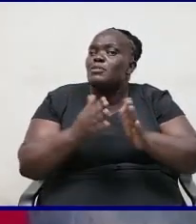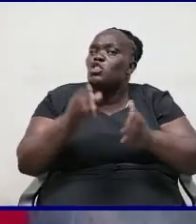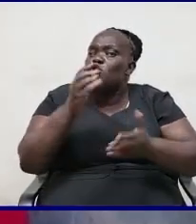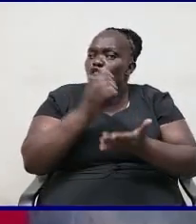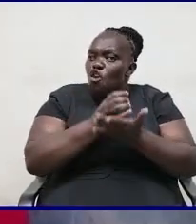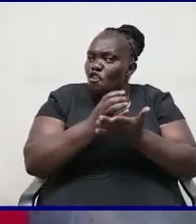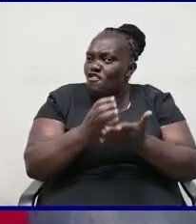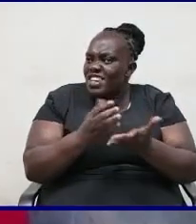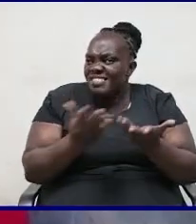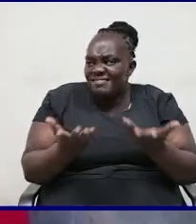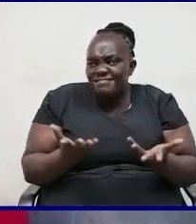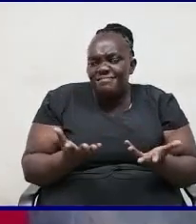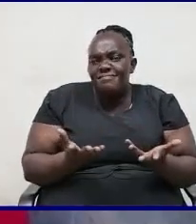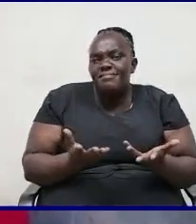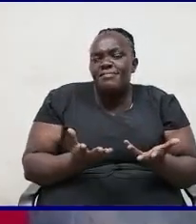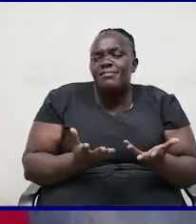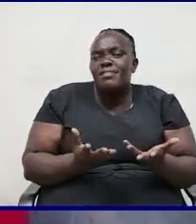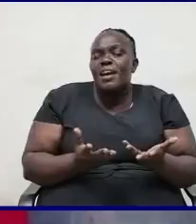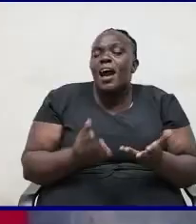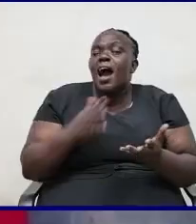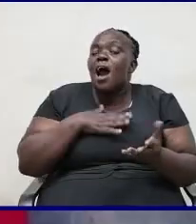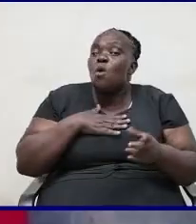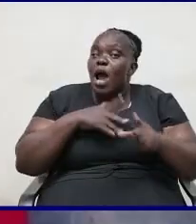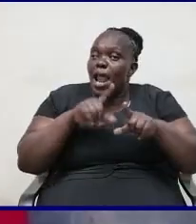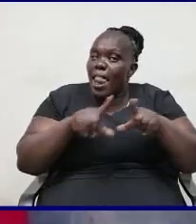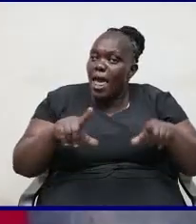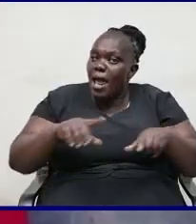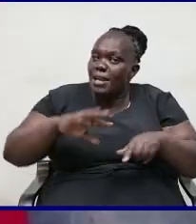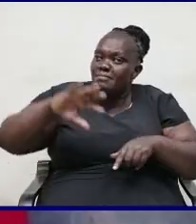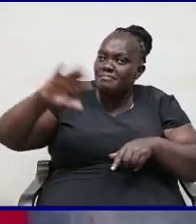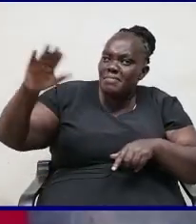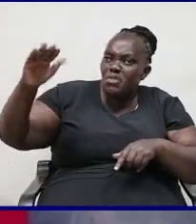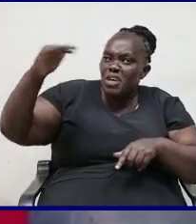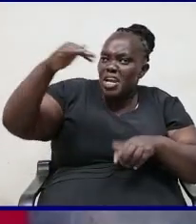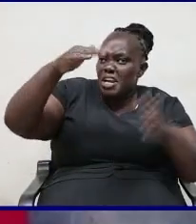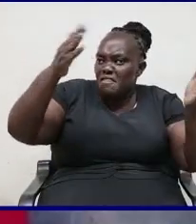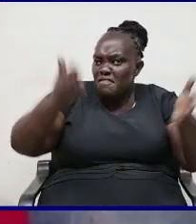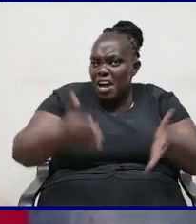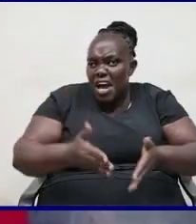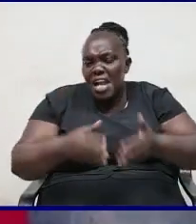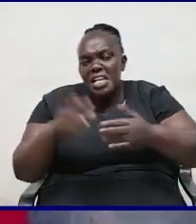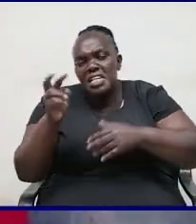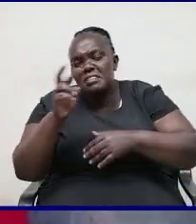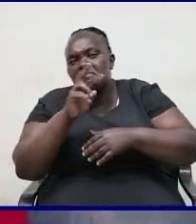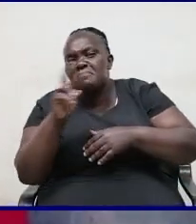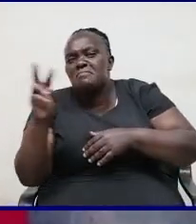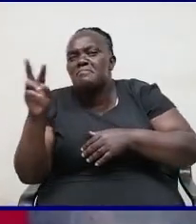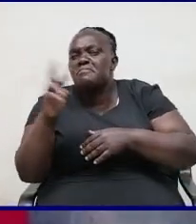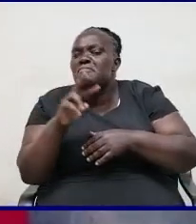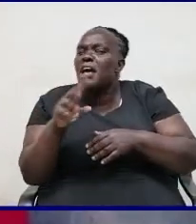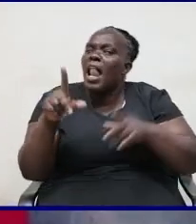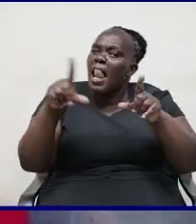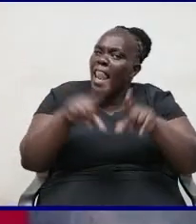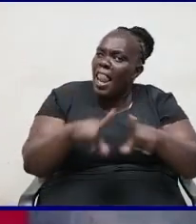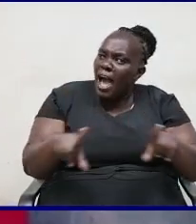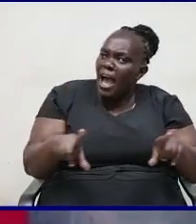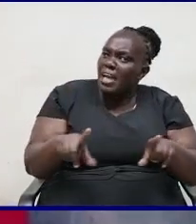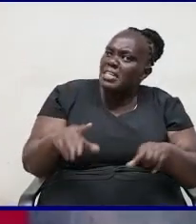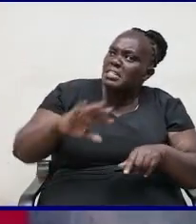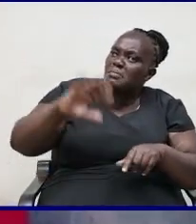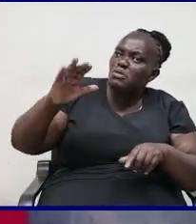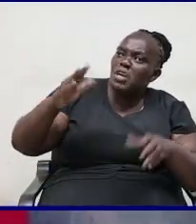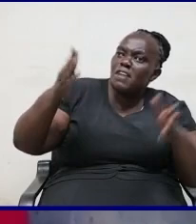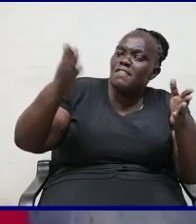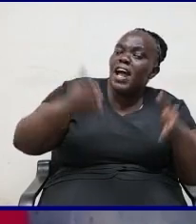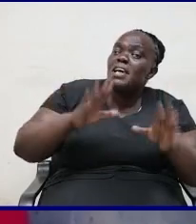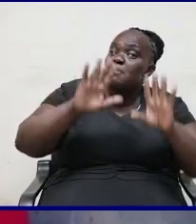own. The other one, of course, is our landscapes. Bird watching and the landscapes themselves, which is a very